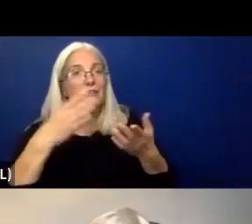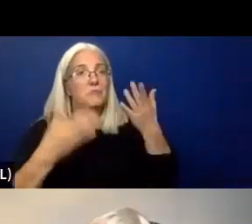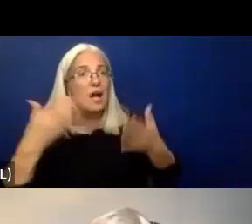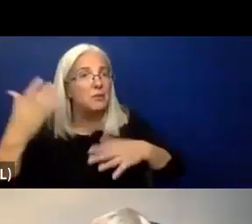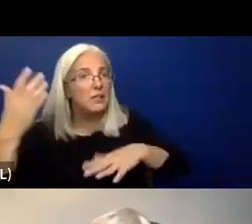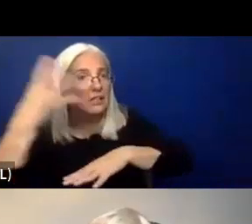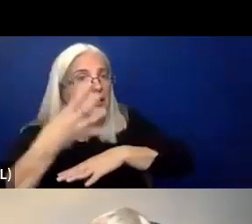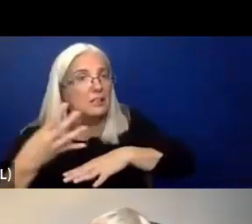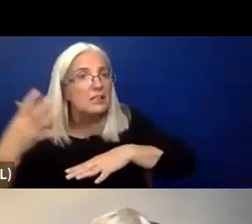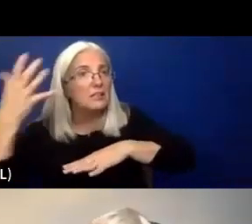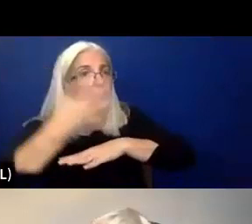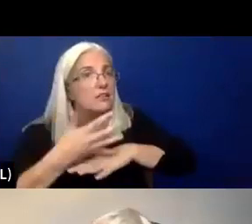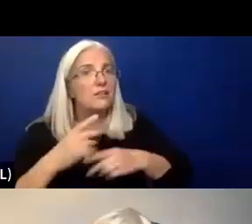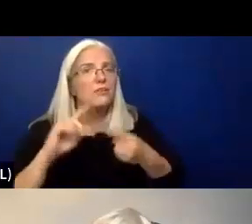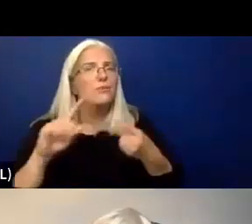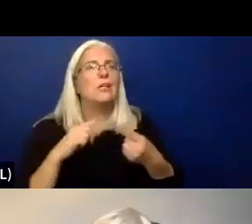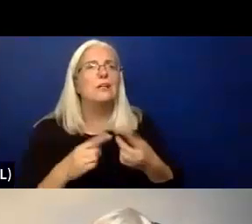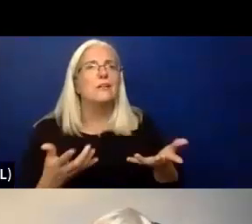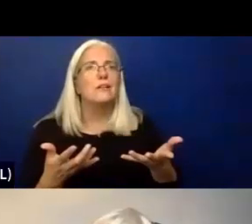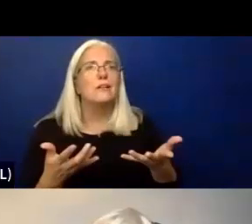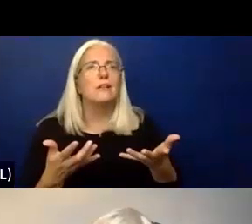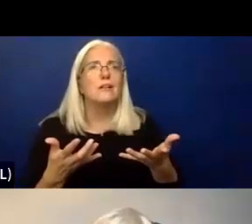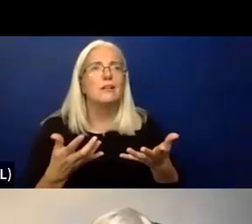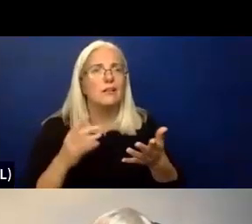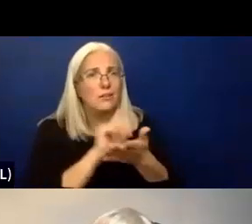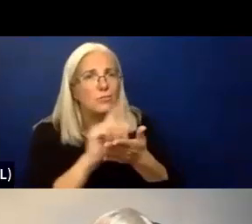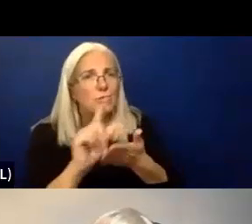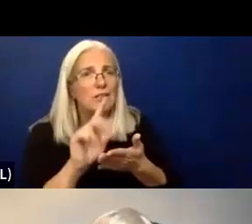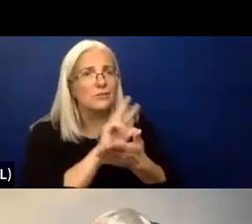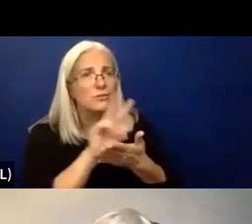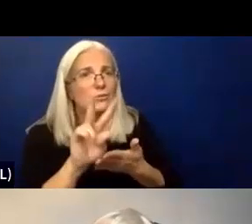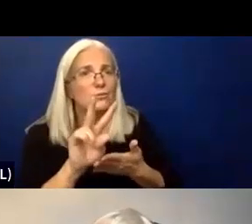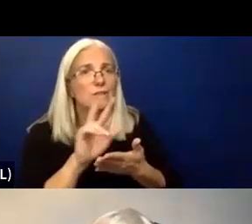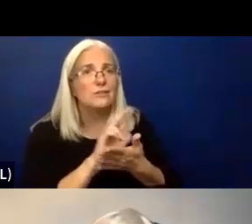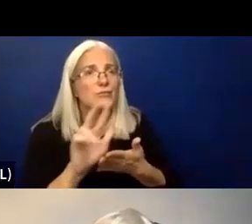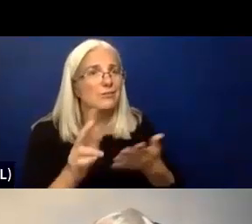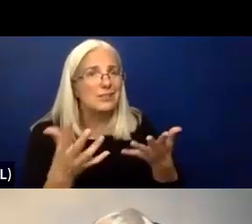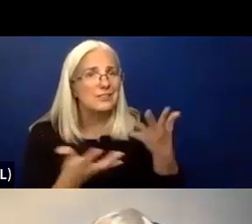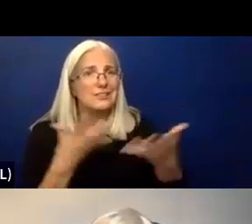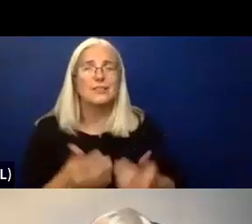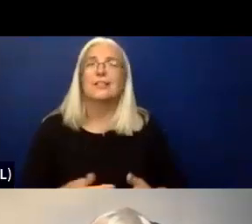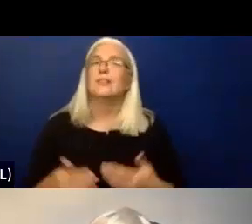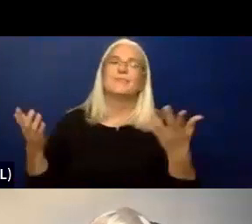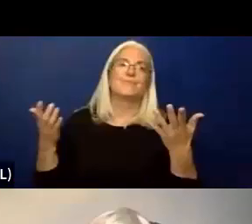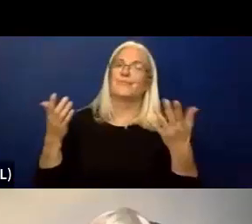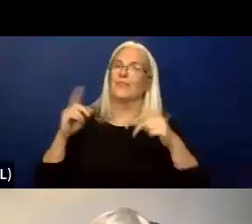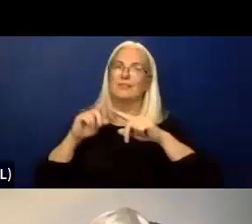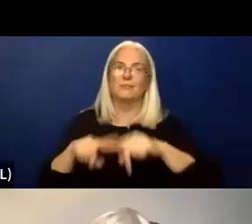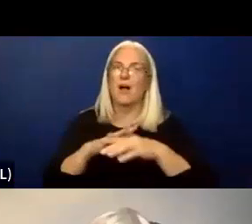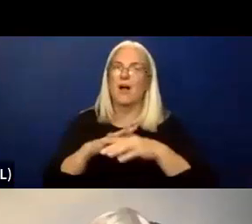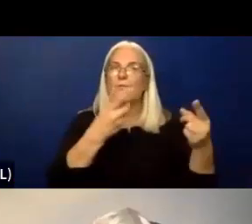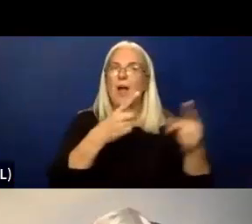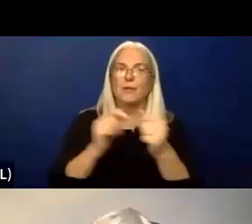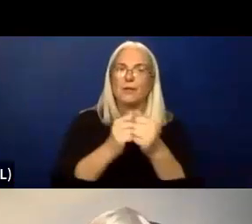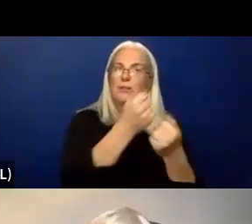in days or weeks? No, that's going to be dependent on fire behavior through the end of the red flag,